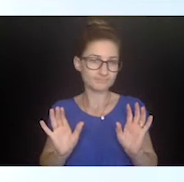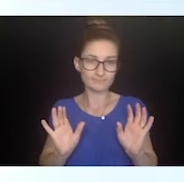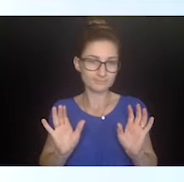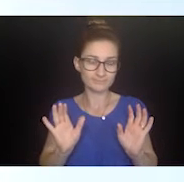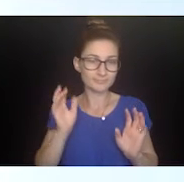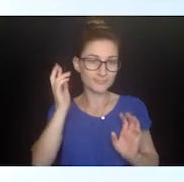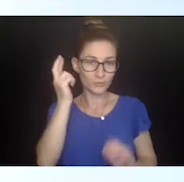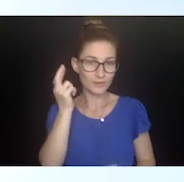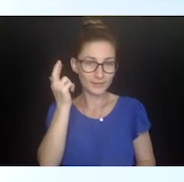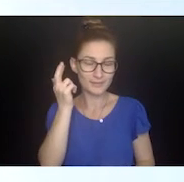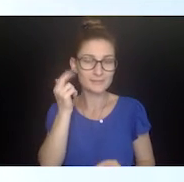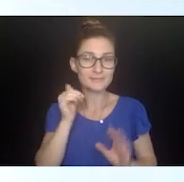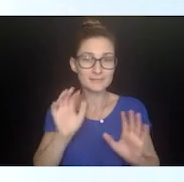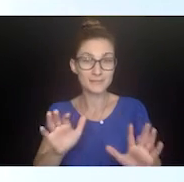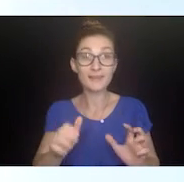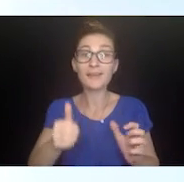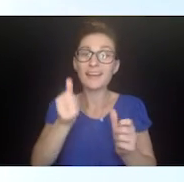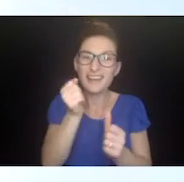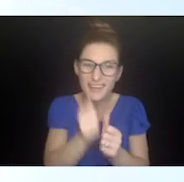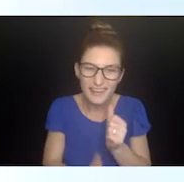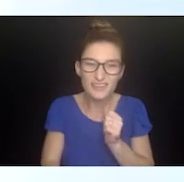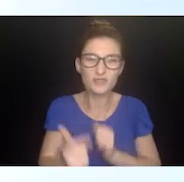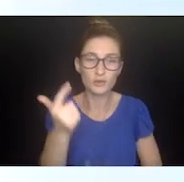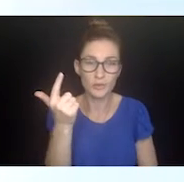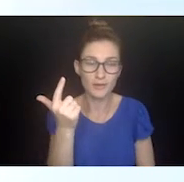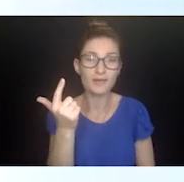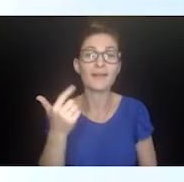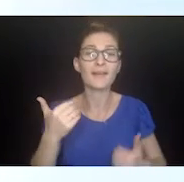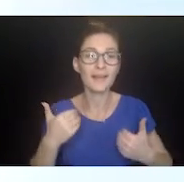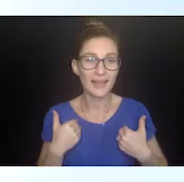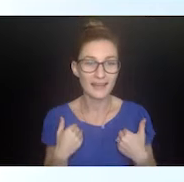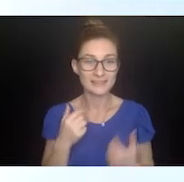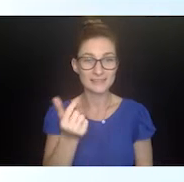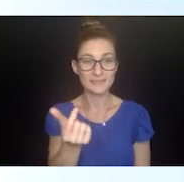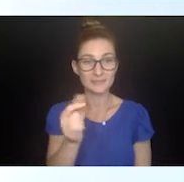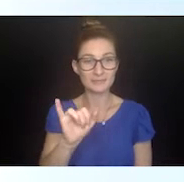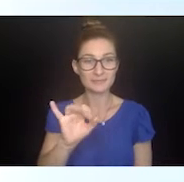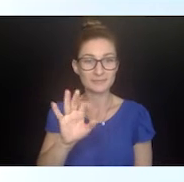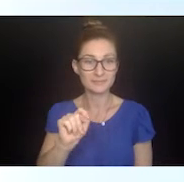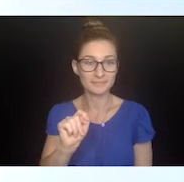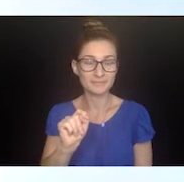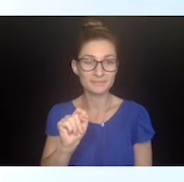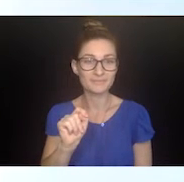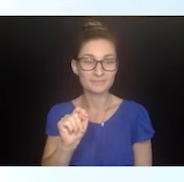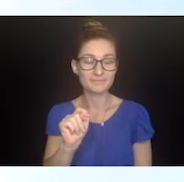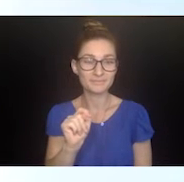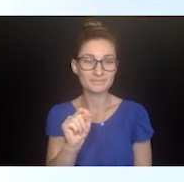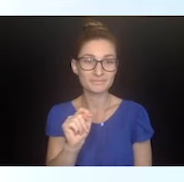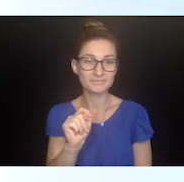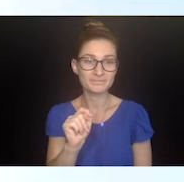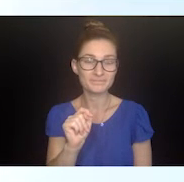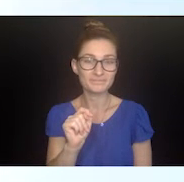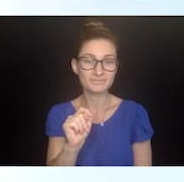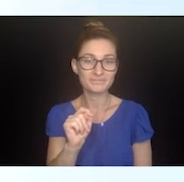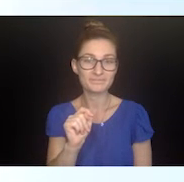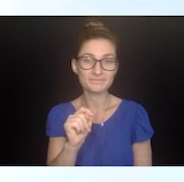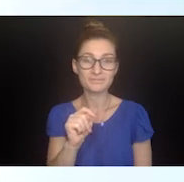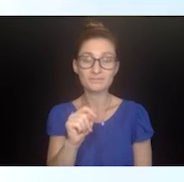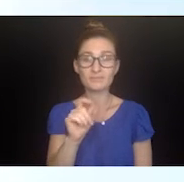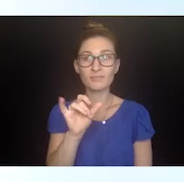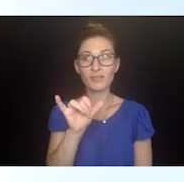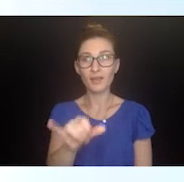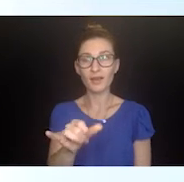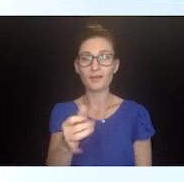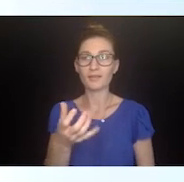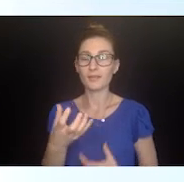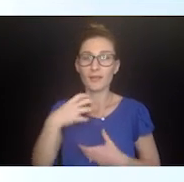realized that everyone, and I mean everyone, has a gift. And so that actually has